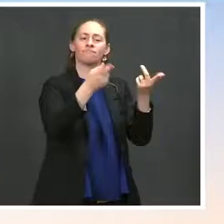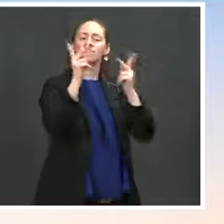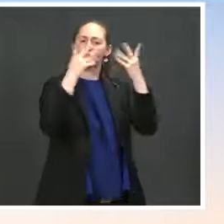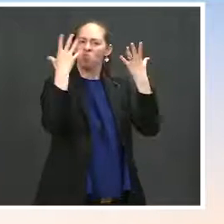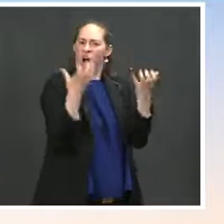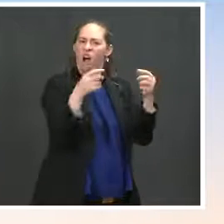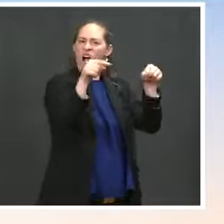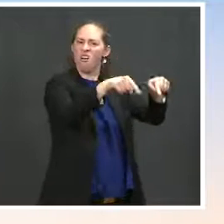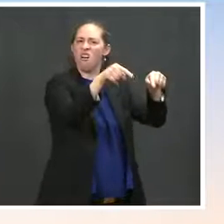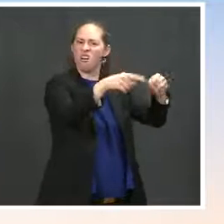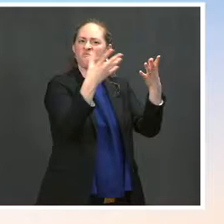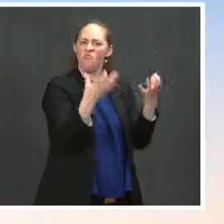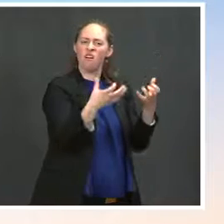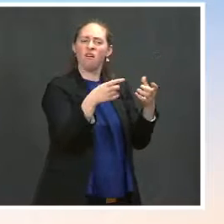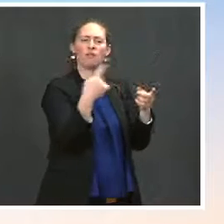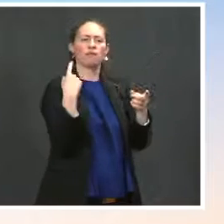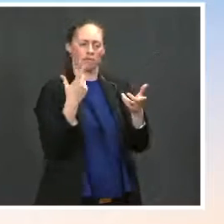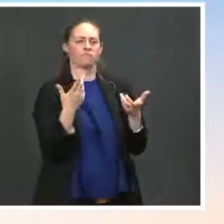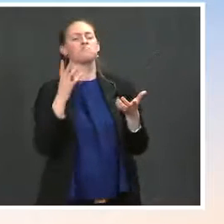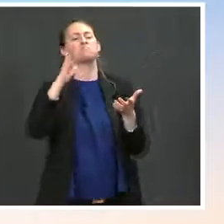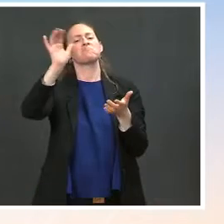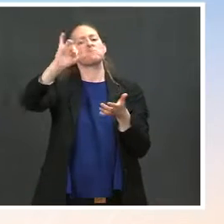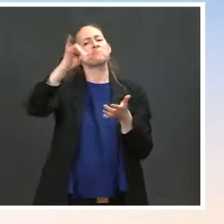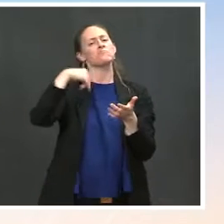also increasingly, I believe,